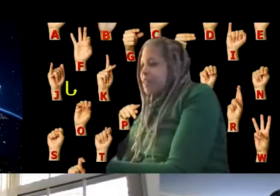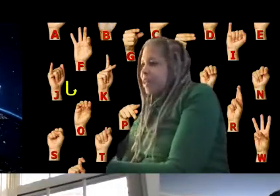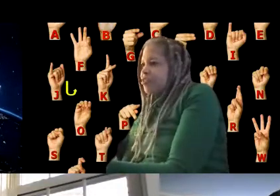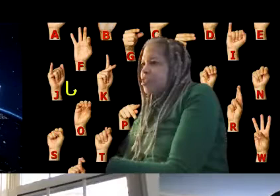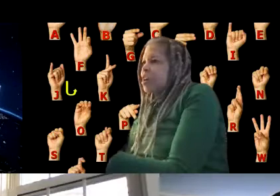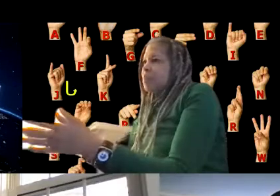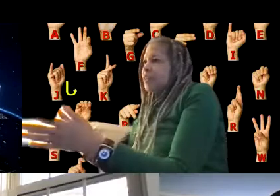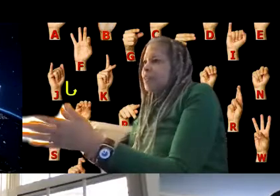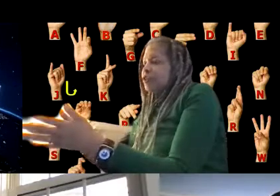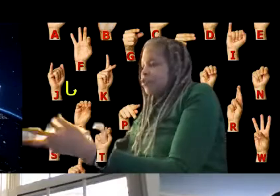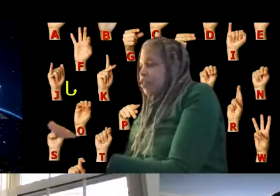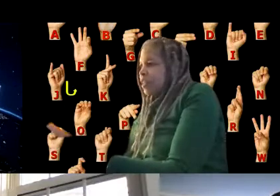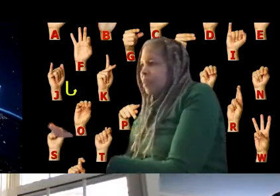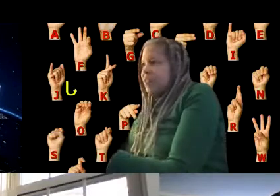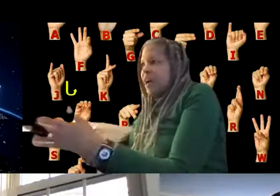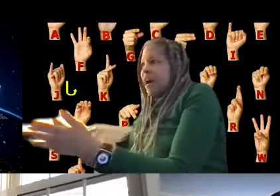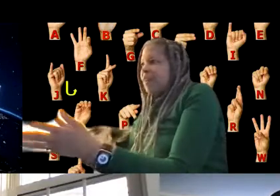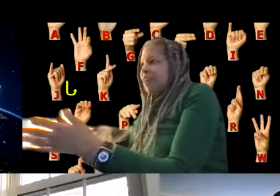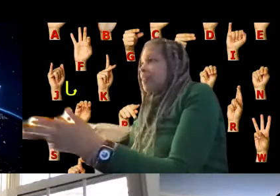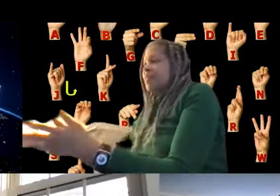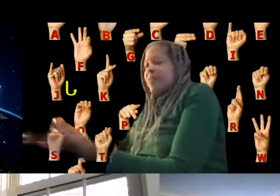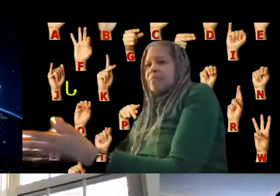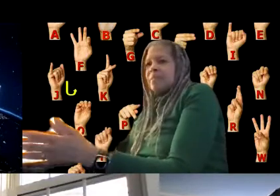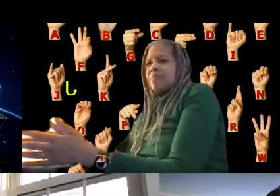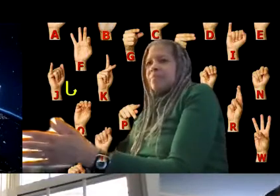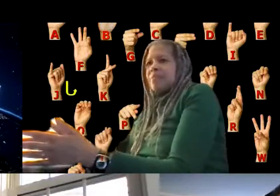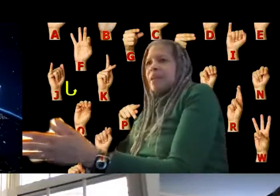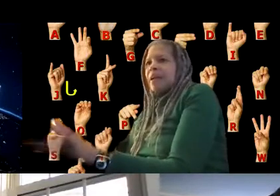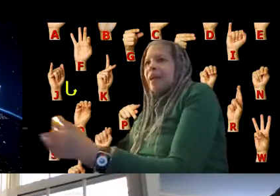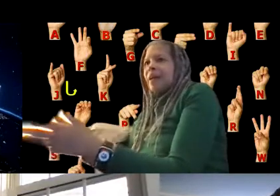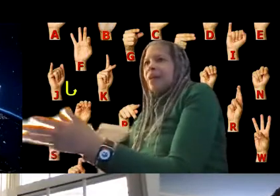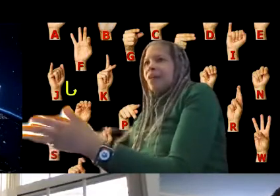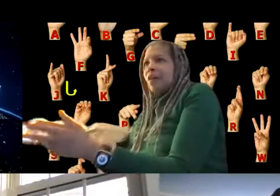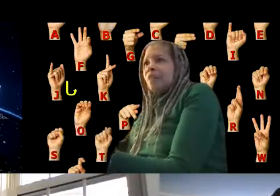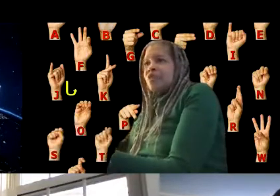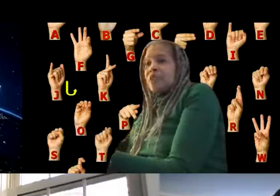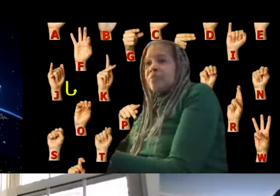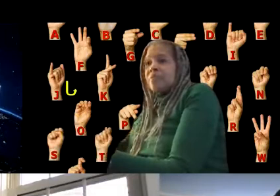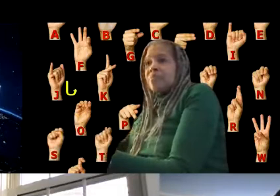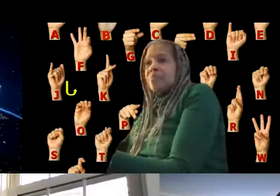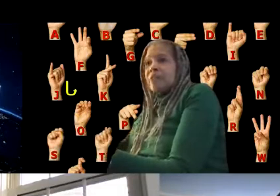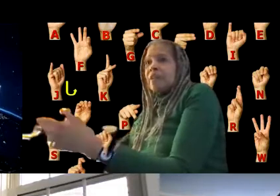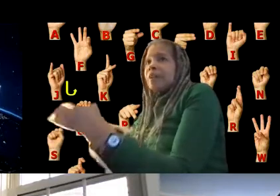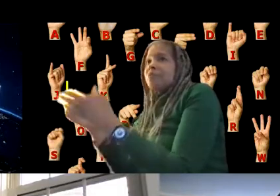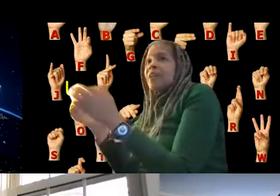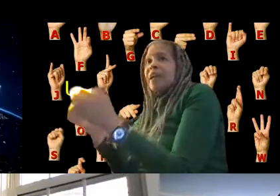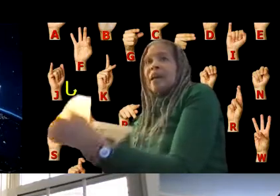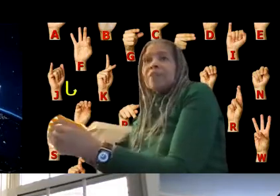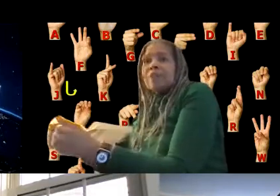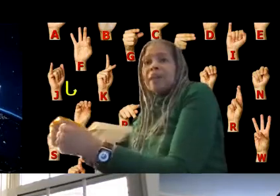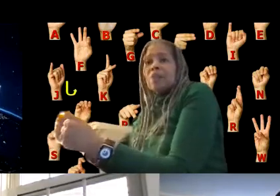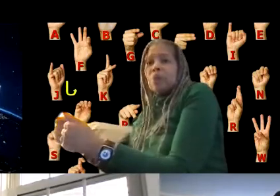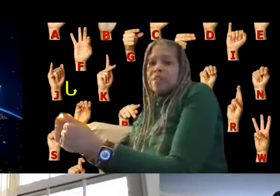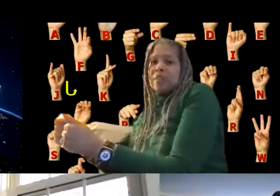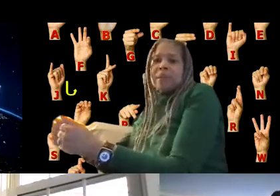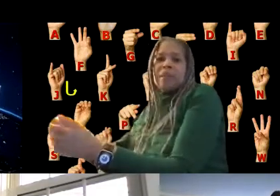this analogy. But you just think about this. I've got this. And all of a sudden, here comes